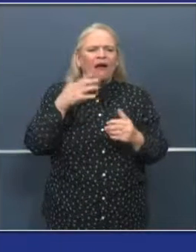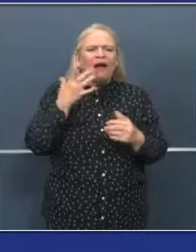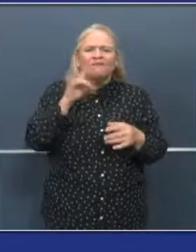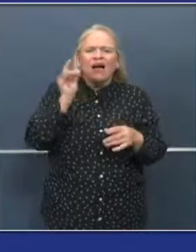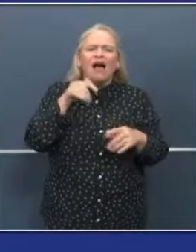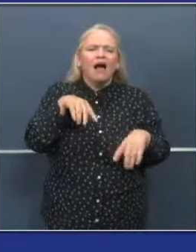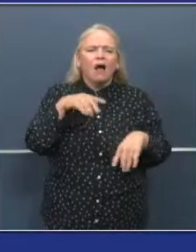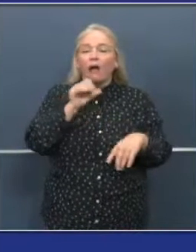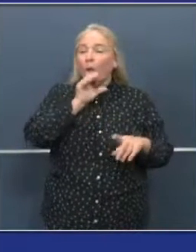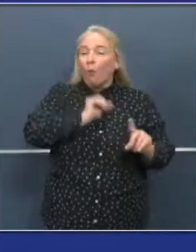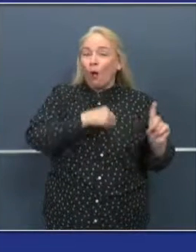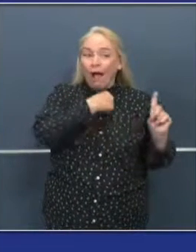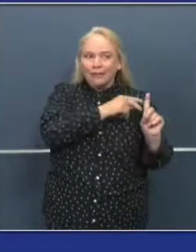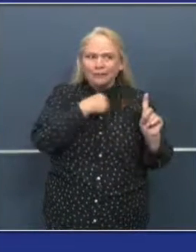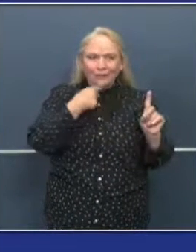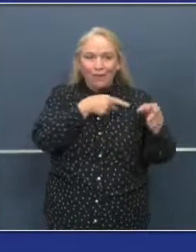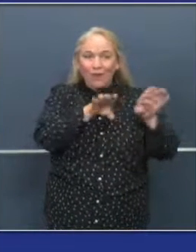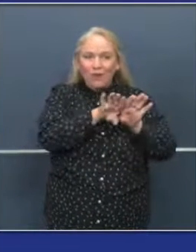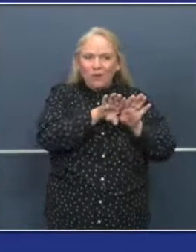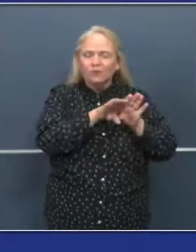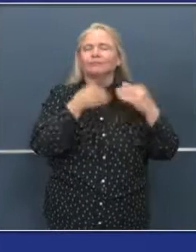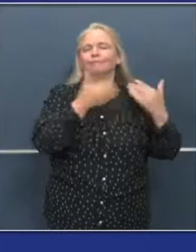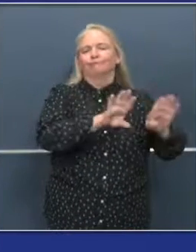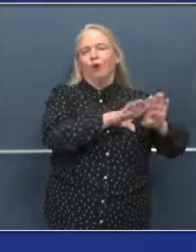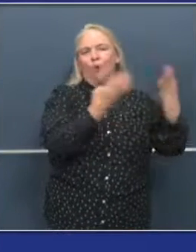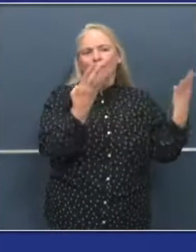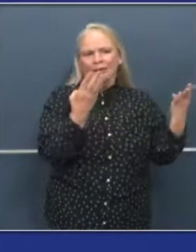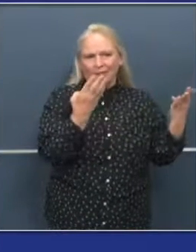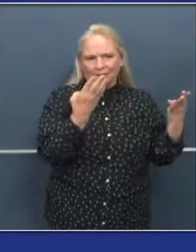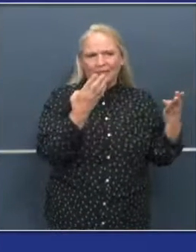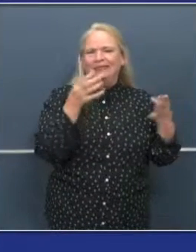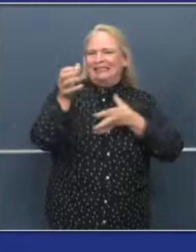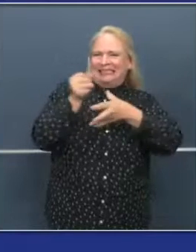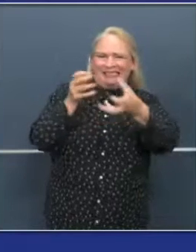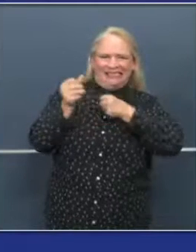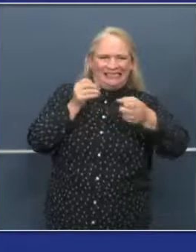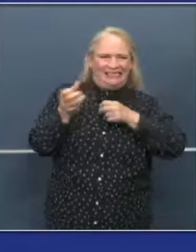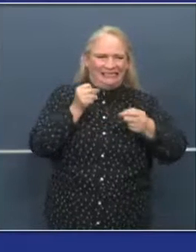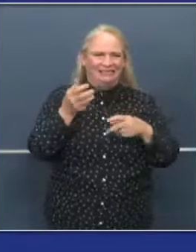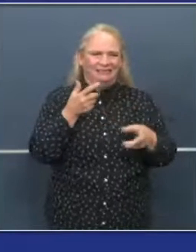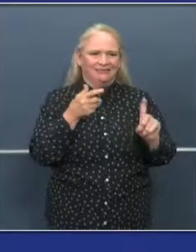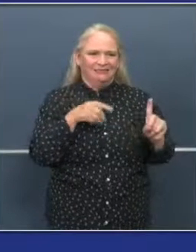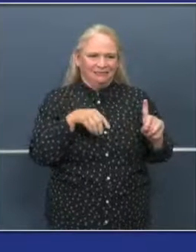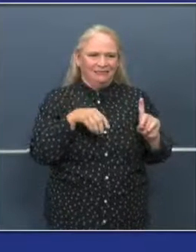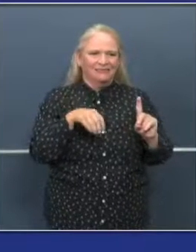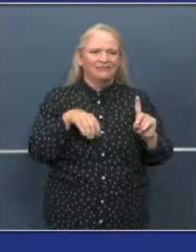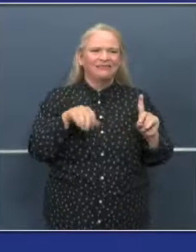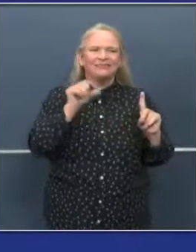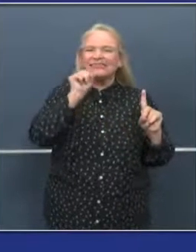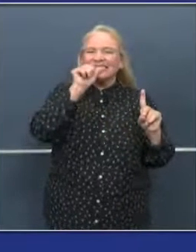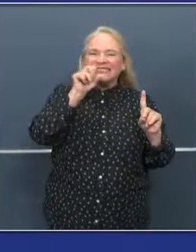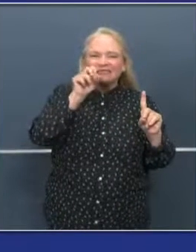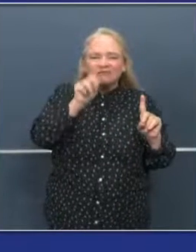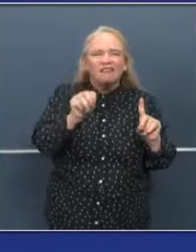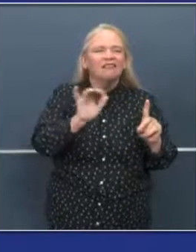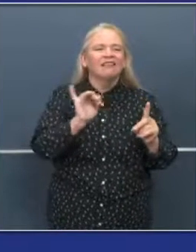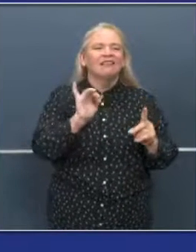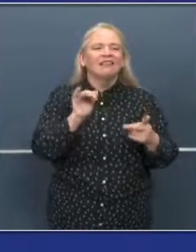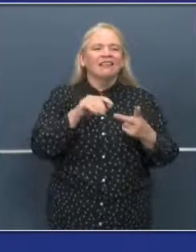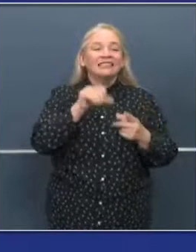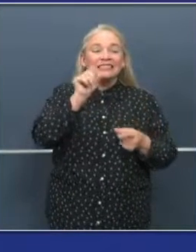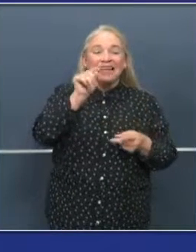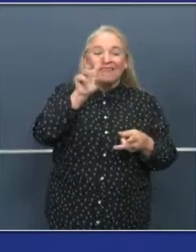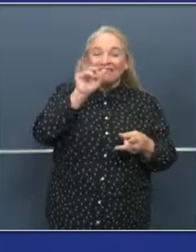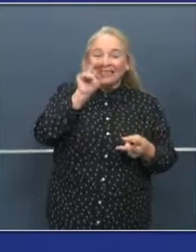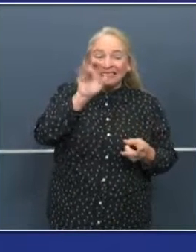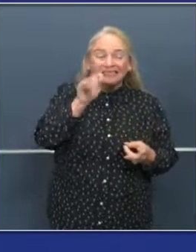being in an Fairview example and in Northern Porterville, California. different parts of the We had state identified up here early on in St. Sacramento, the old down sleep in train LA arena, County, where we now